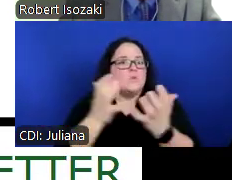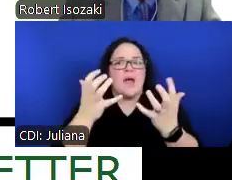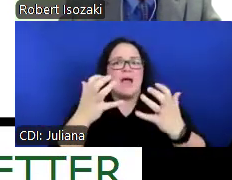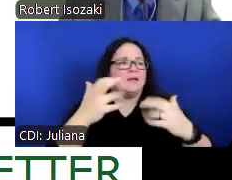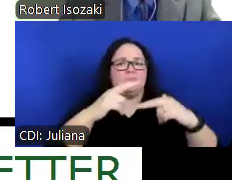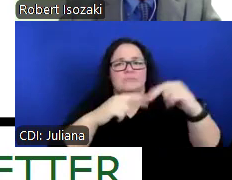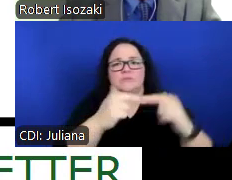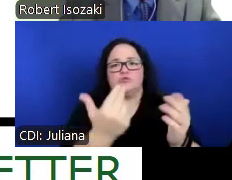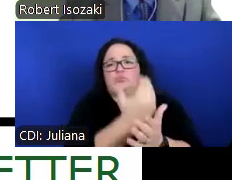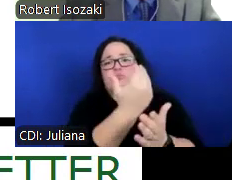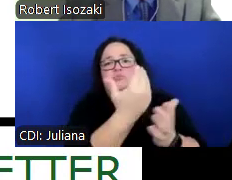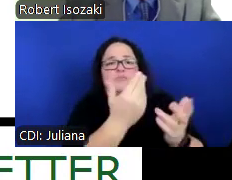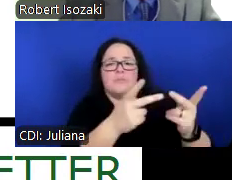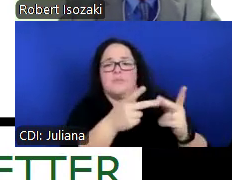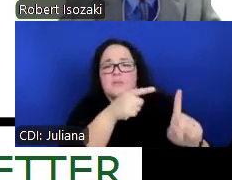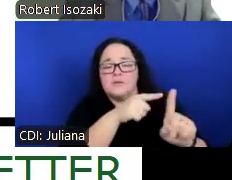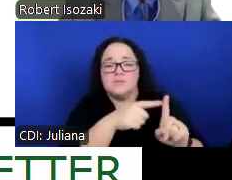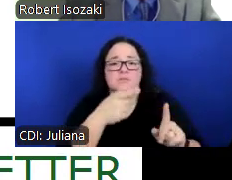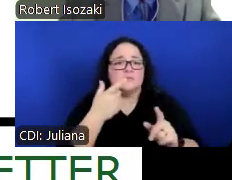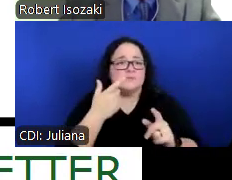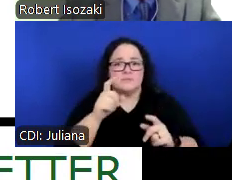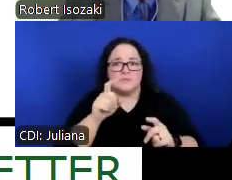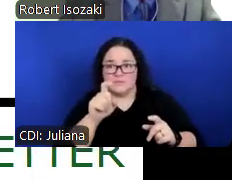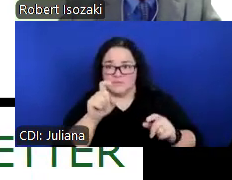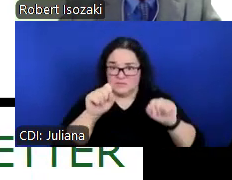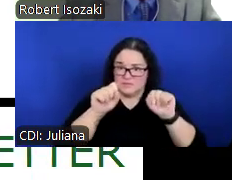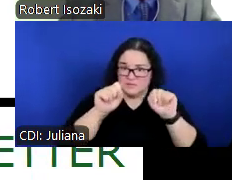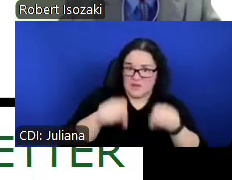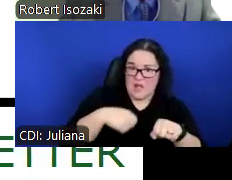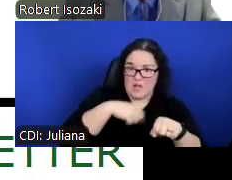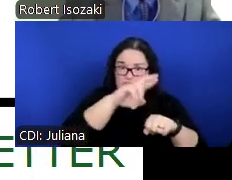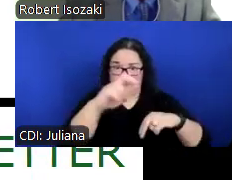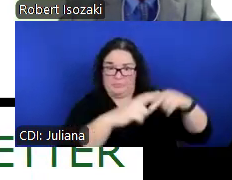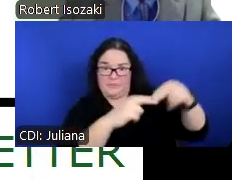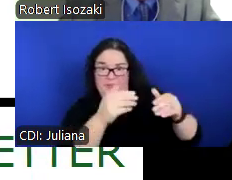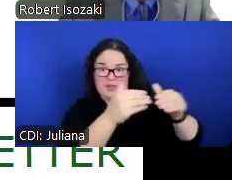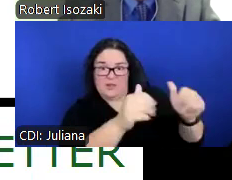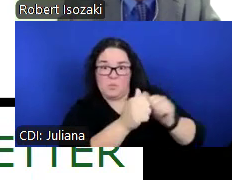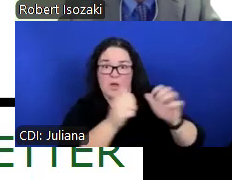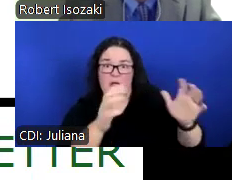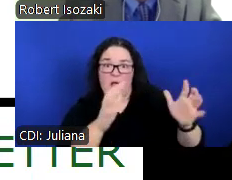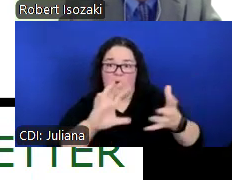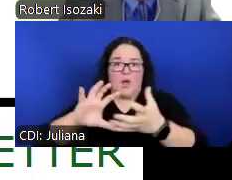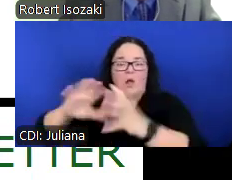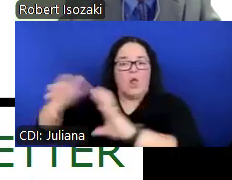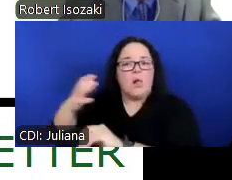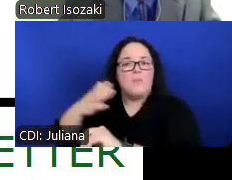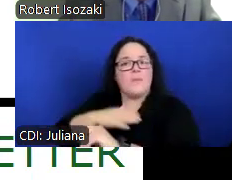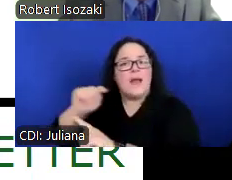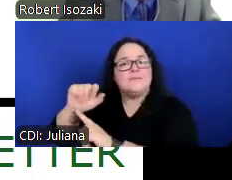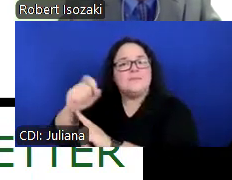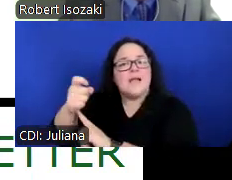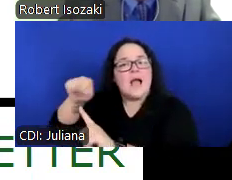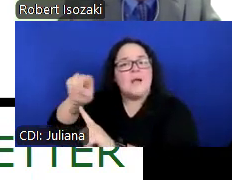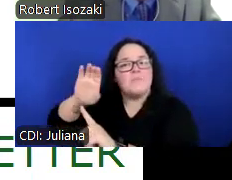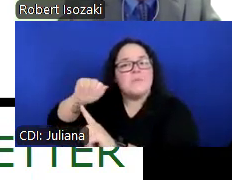rebuild without jeopardizing their tax base. The assessor mentioned one provision regarding the rebuilding